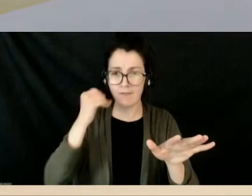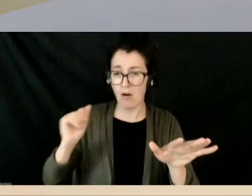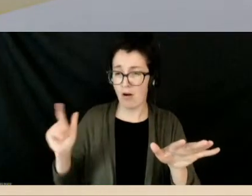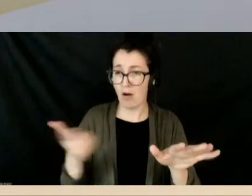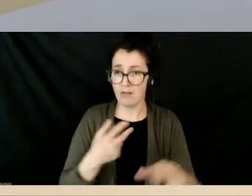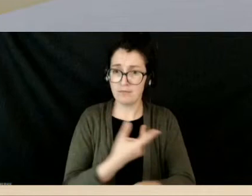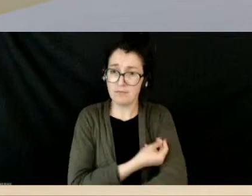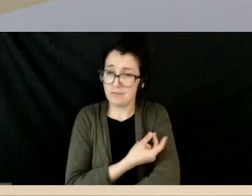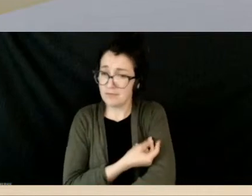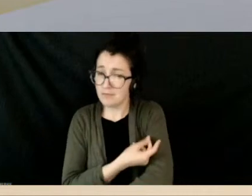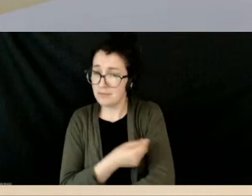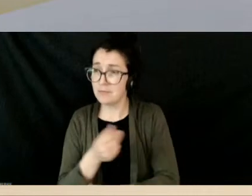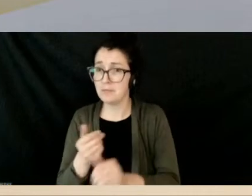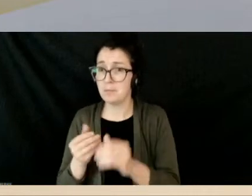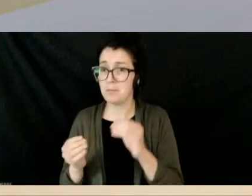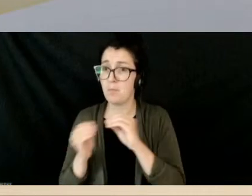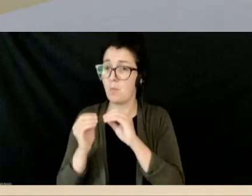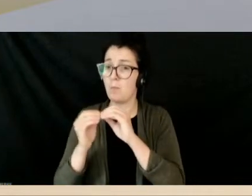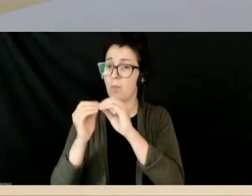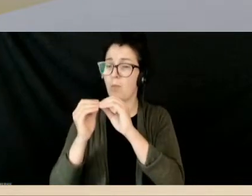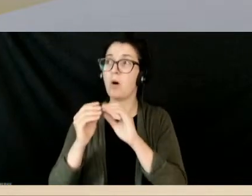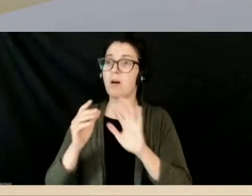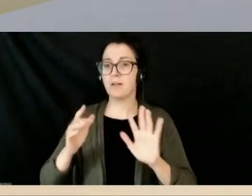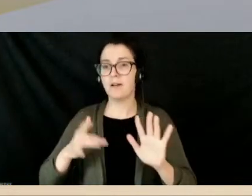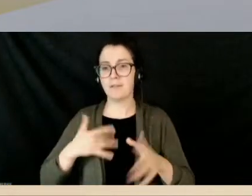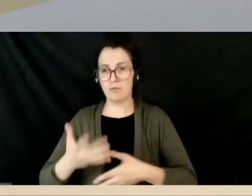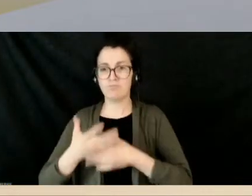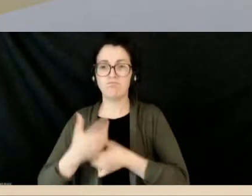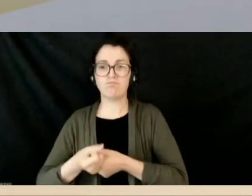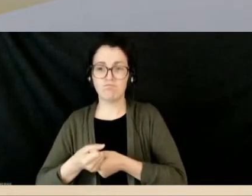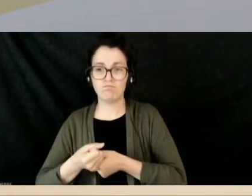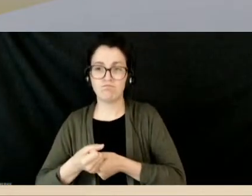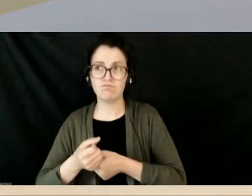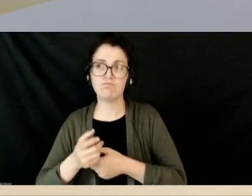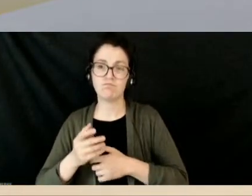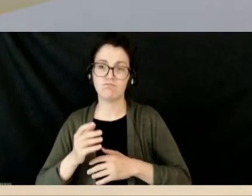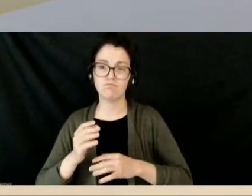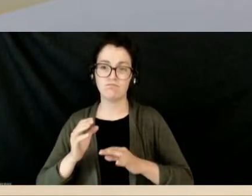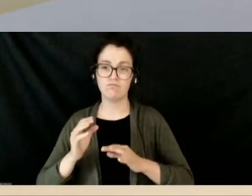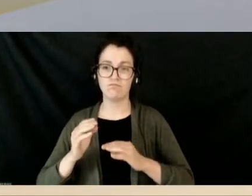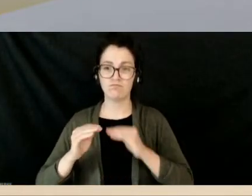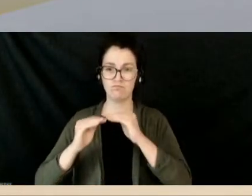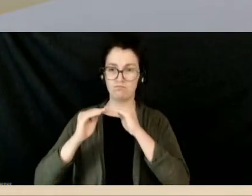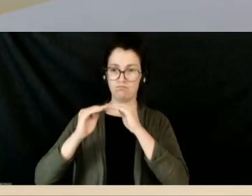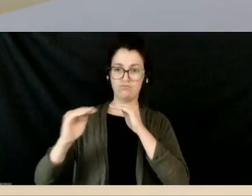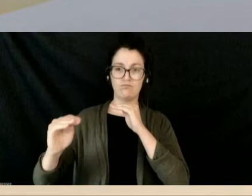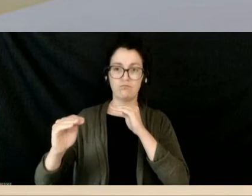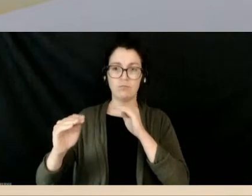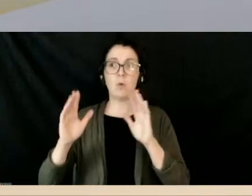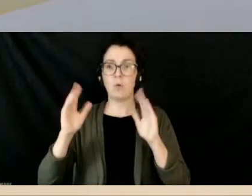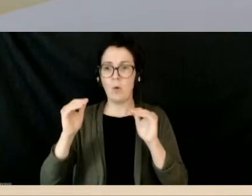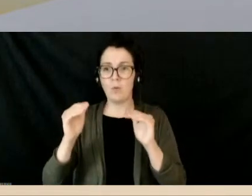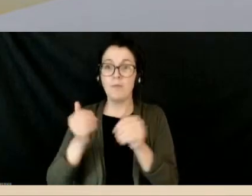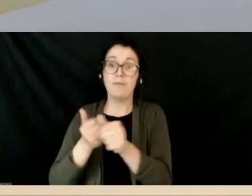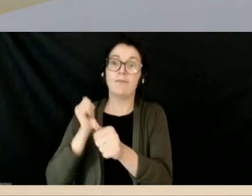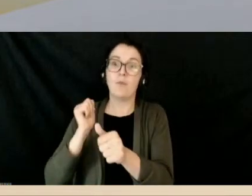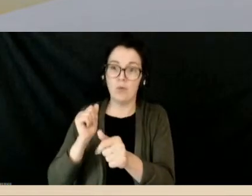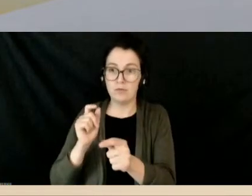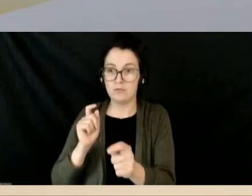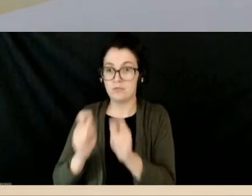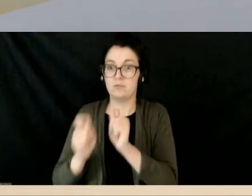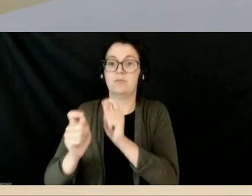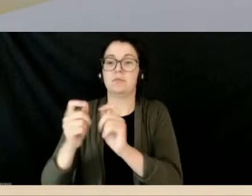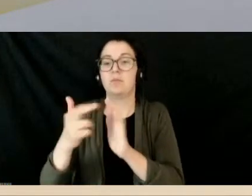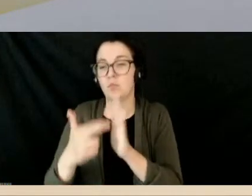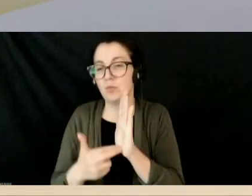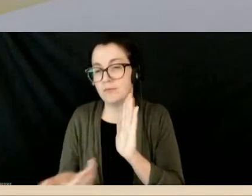hoping that we'll be in a better spot and not have to make any further adjustments.